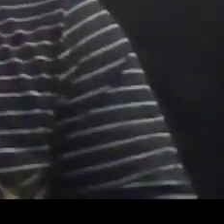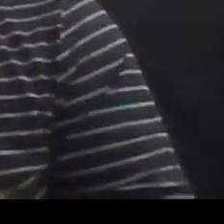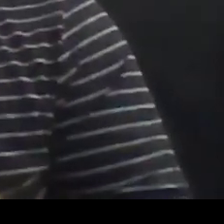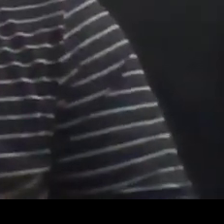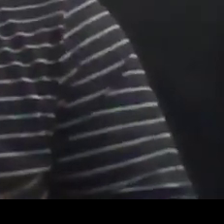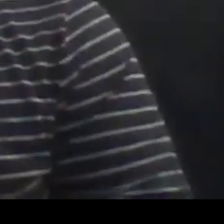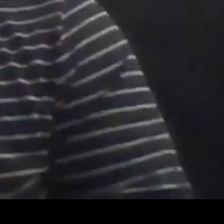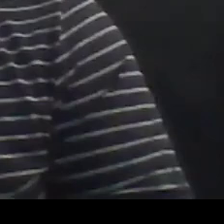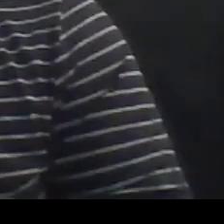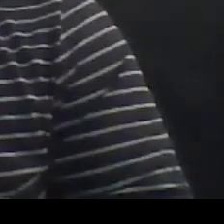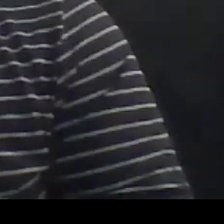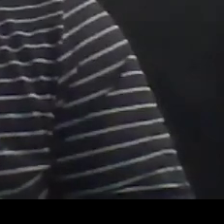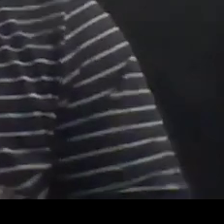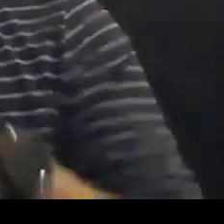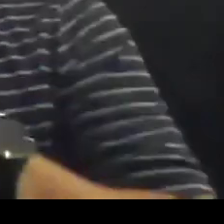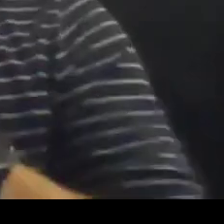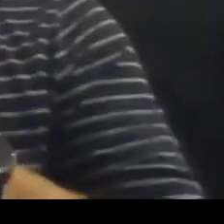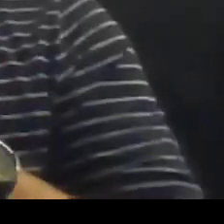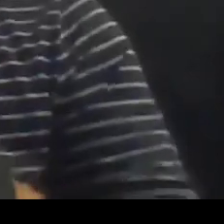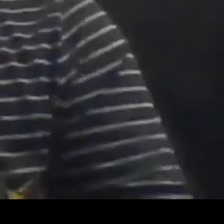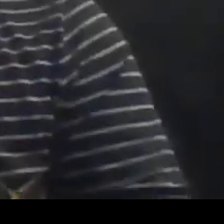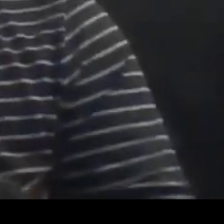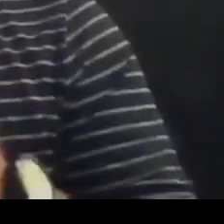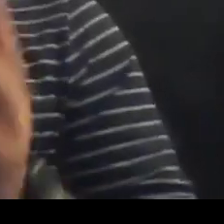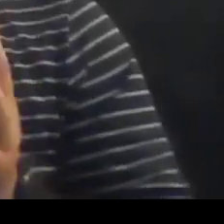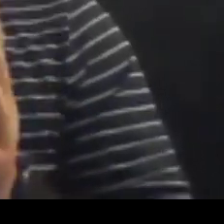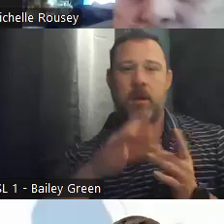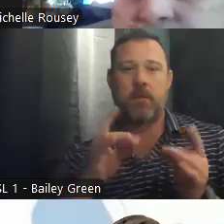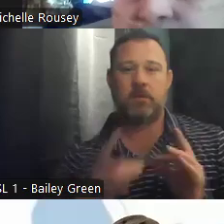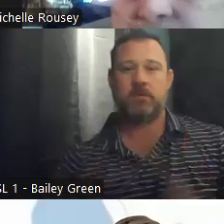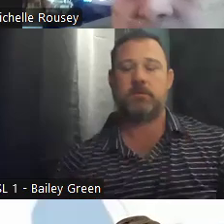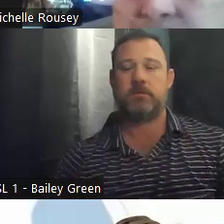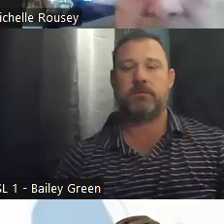it back over to you, and we're right on time with opening up for public comments.